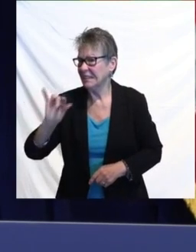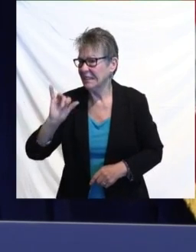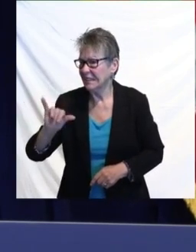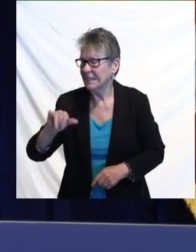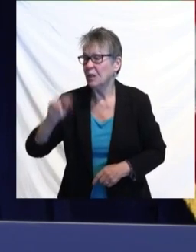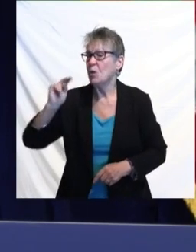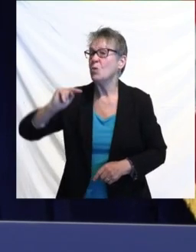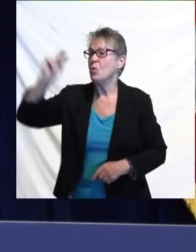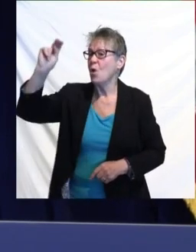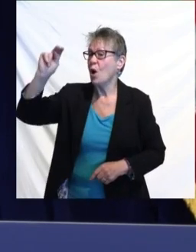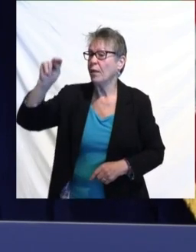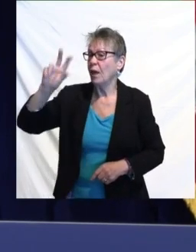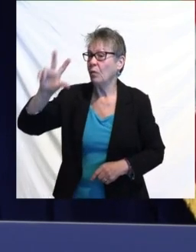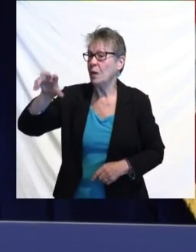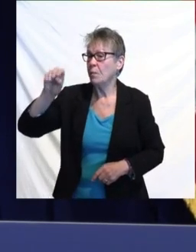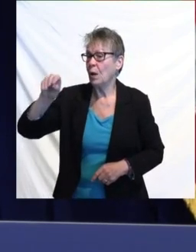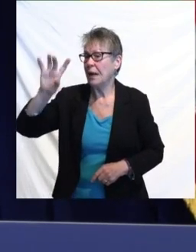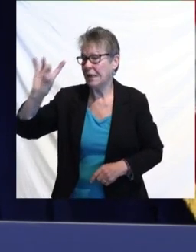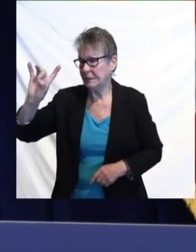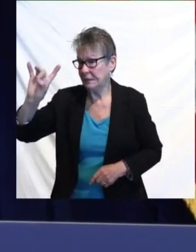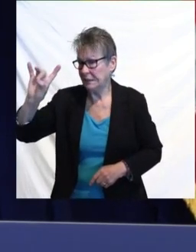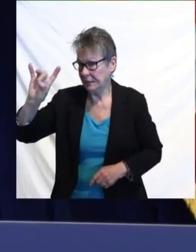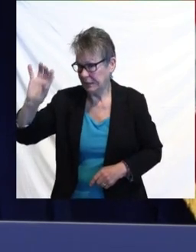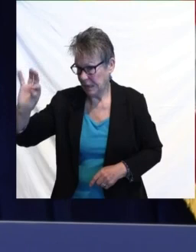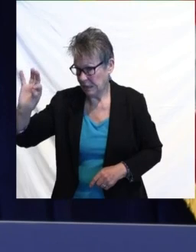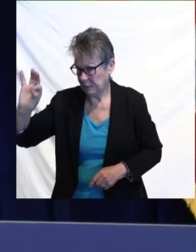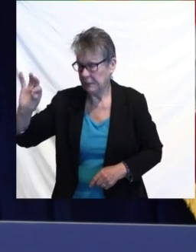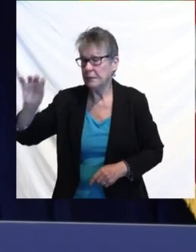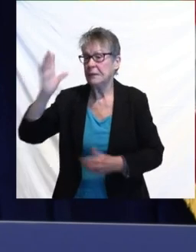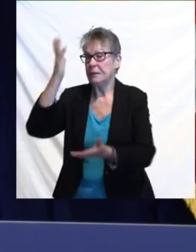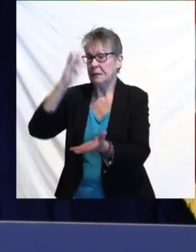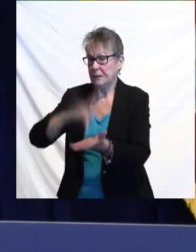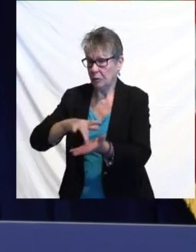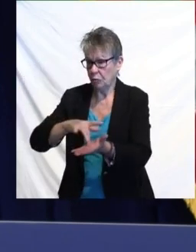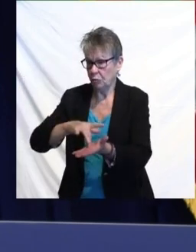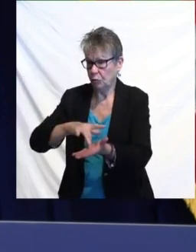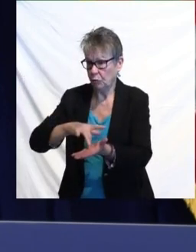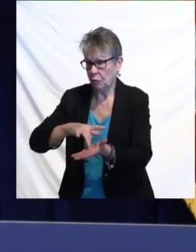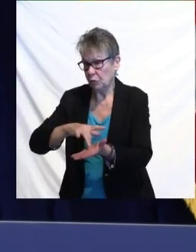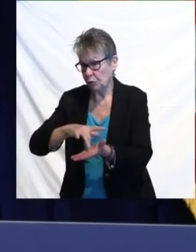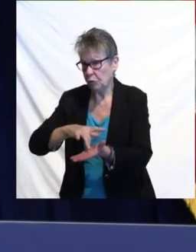state reports 3.89%. The central part of the state,